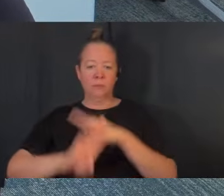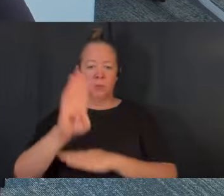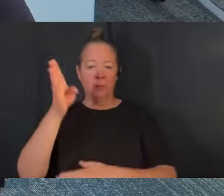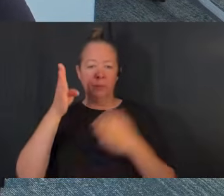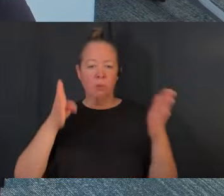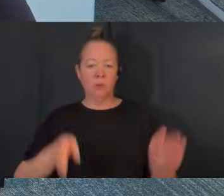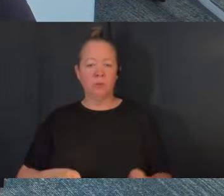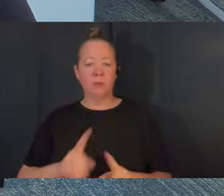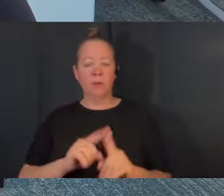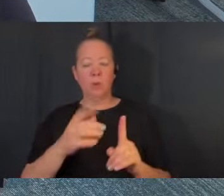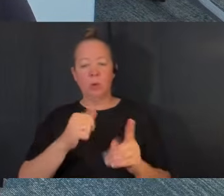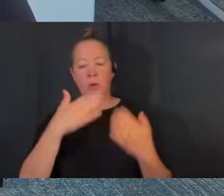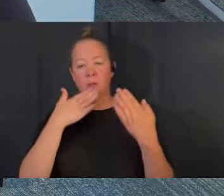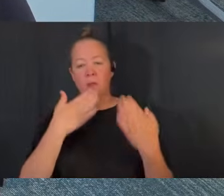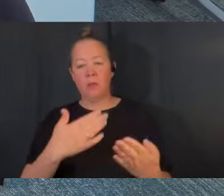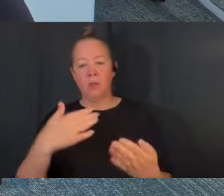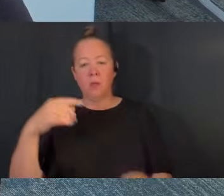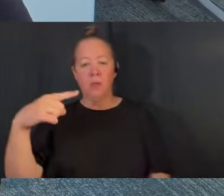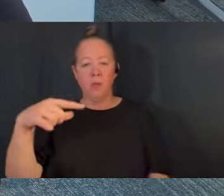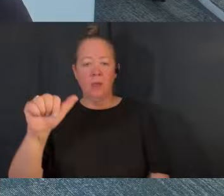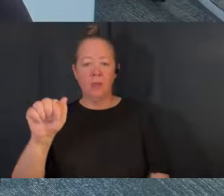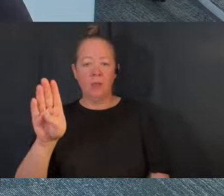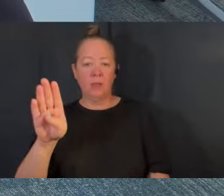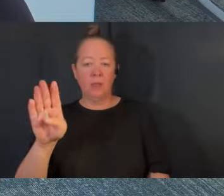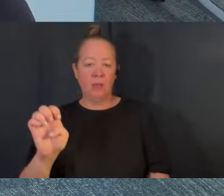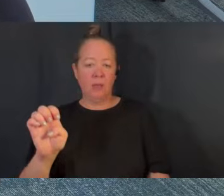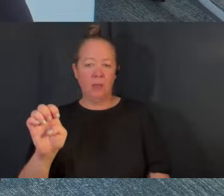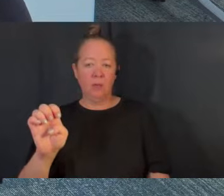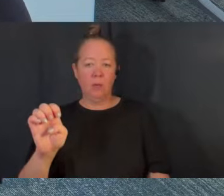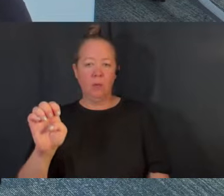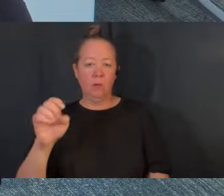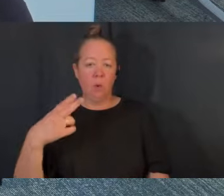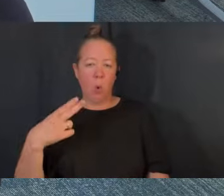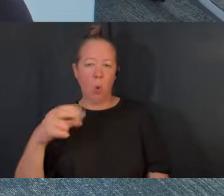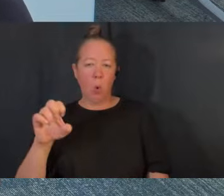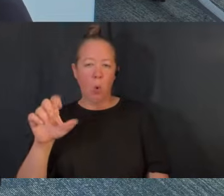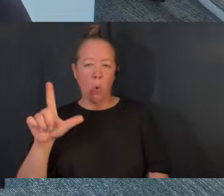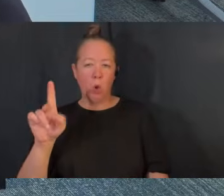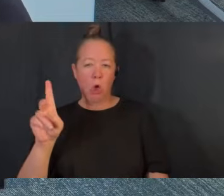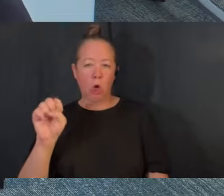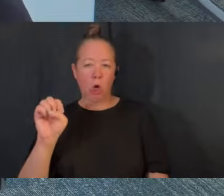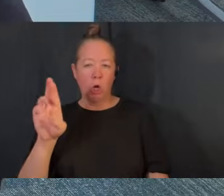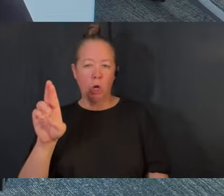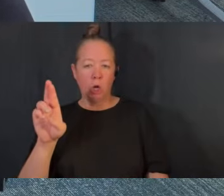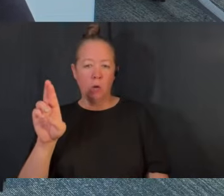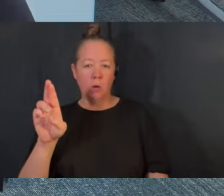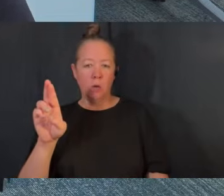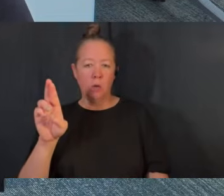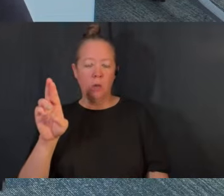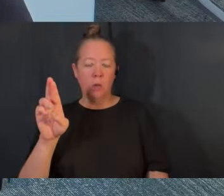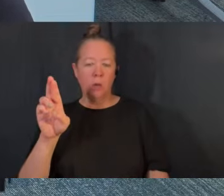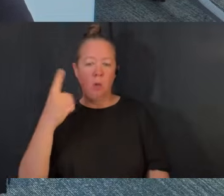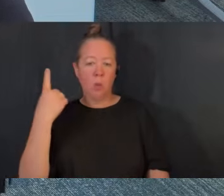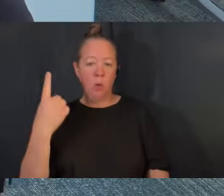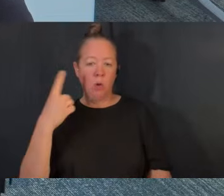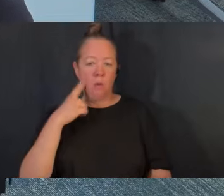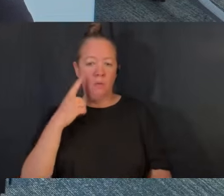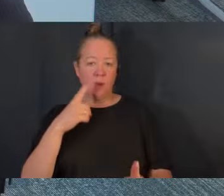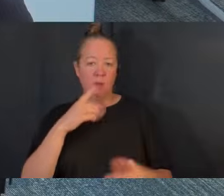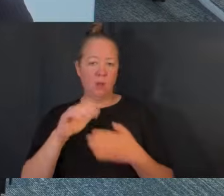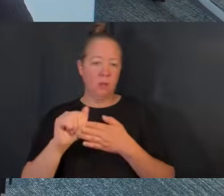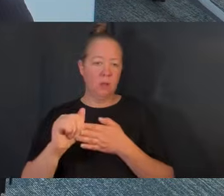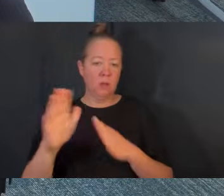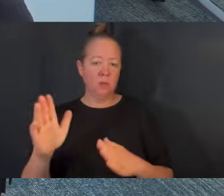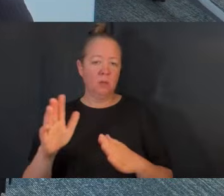Gabe Horkler for not just this, being one of the main drivers of this, but the incredible work that he puts in